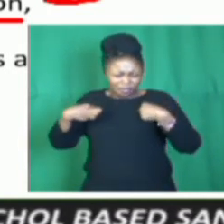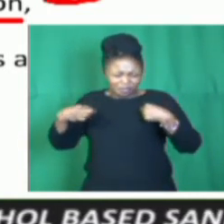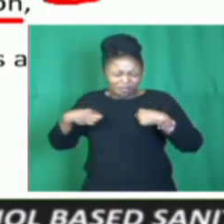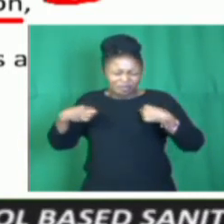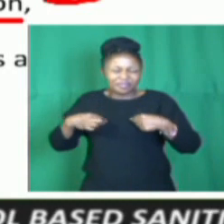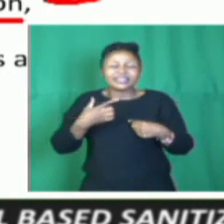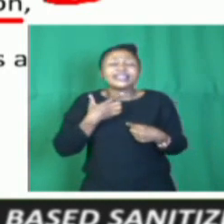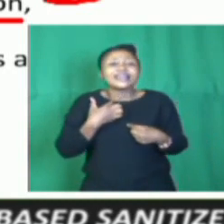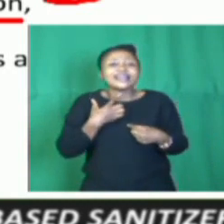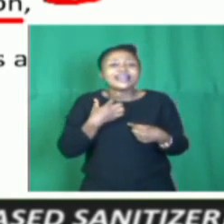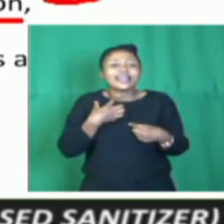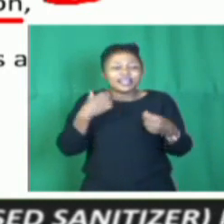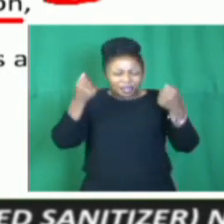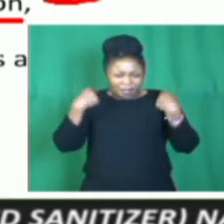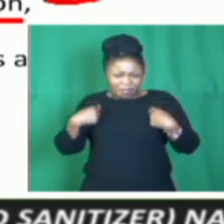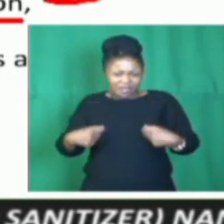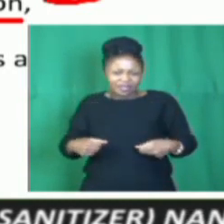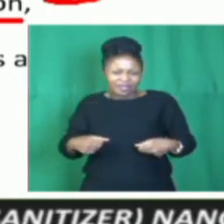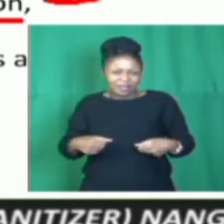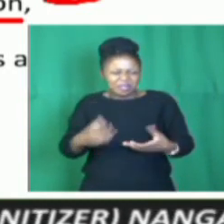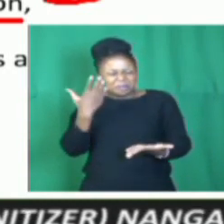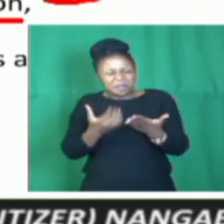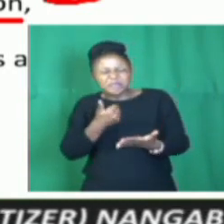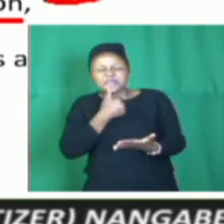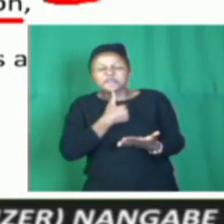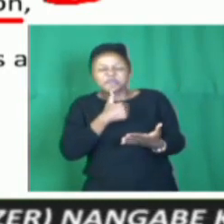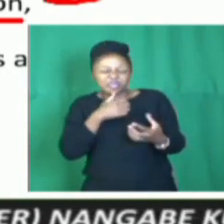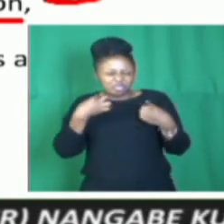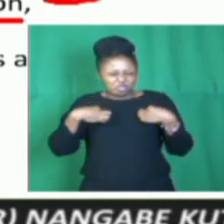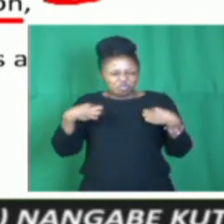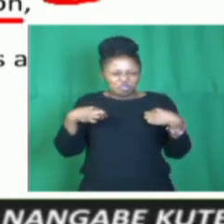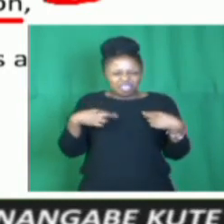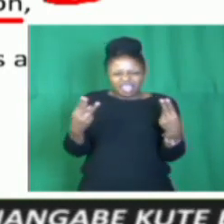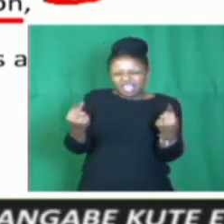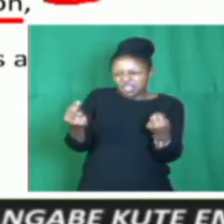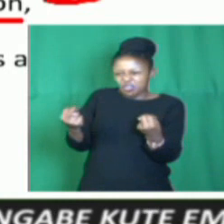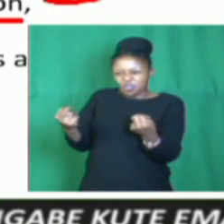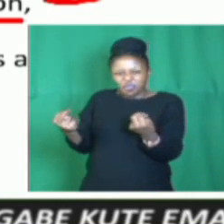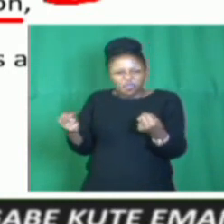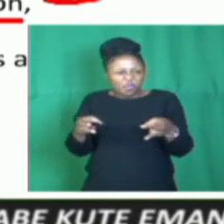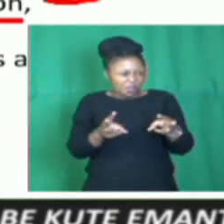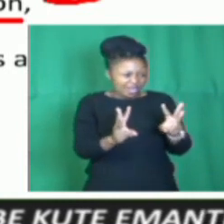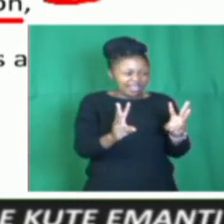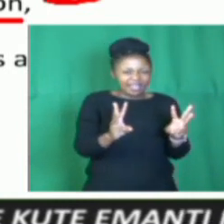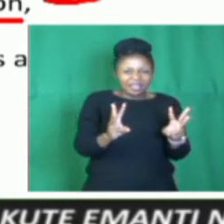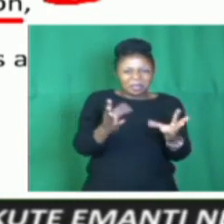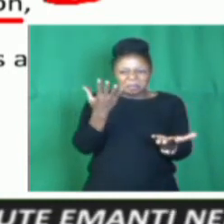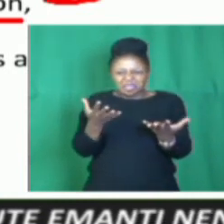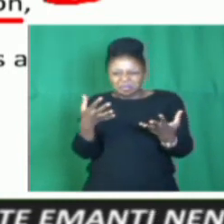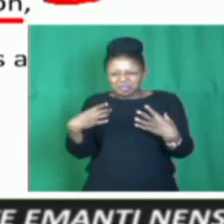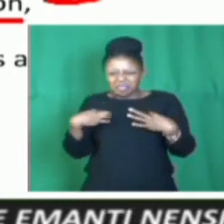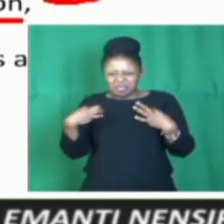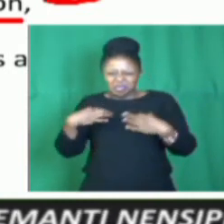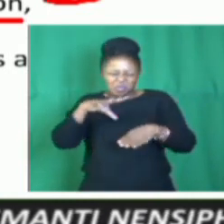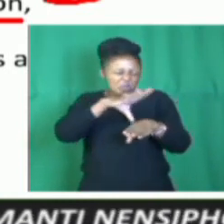You may say that he likes wearing trendy clothes, or the clothes that he wears are shabby. It's